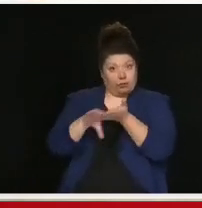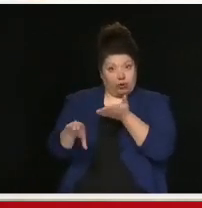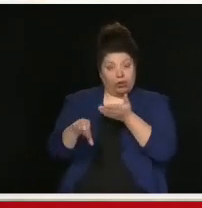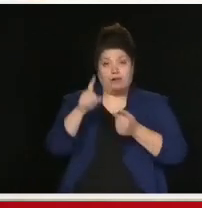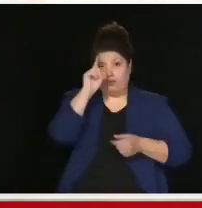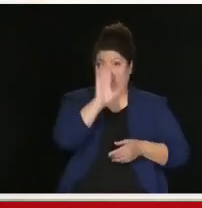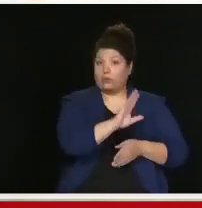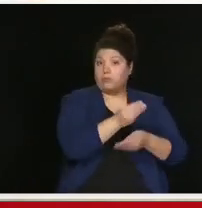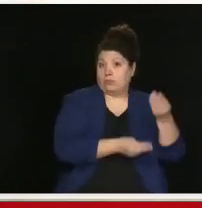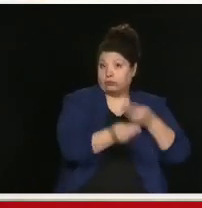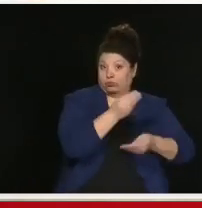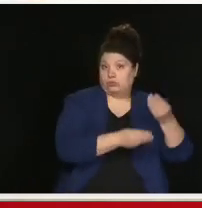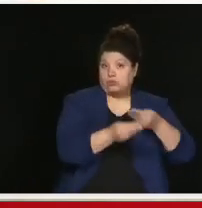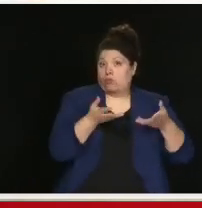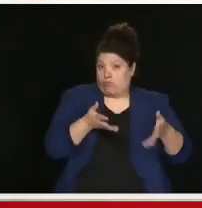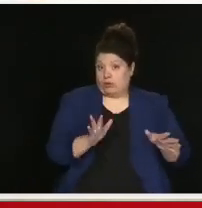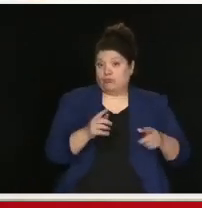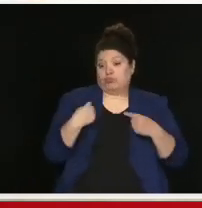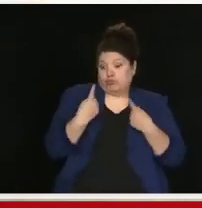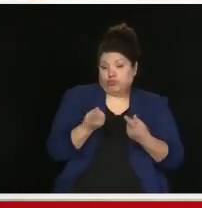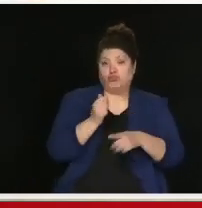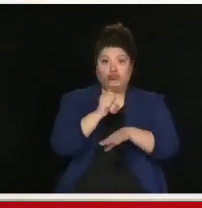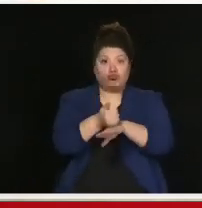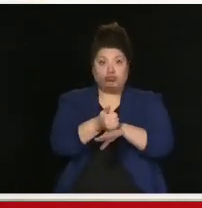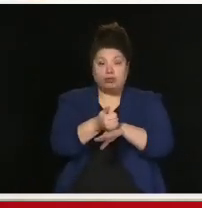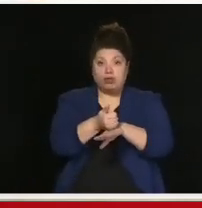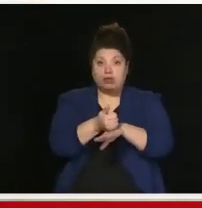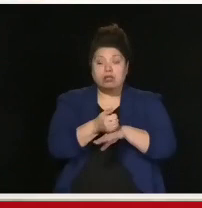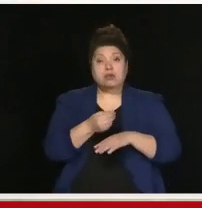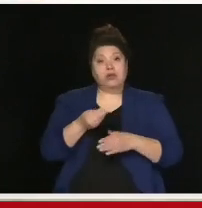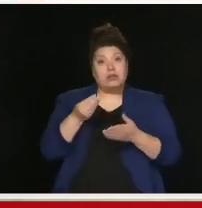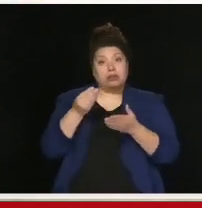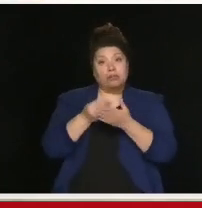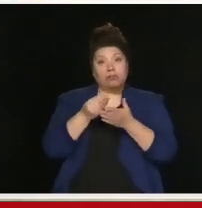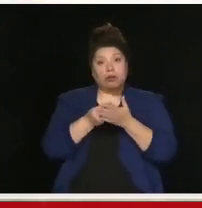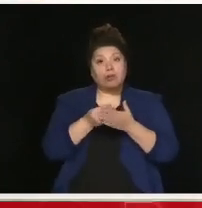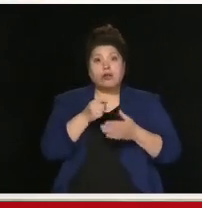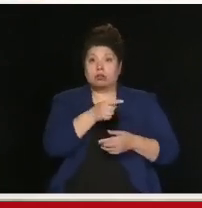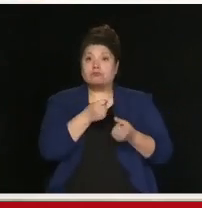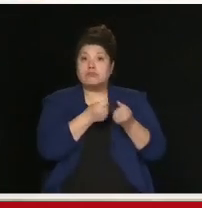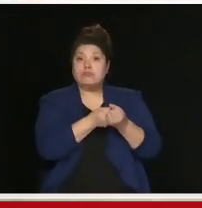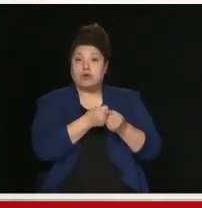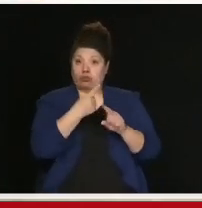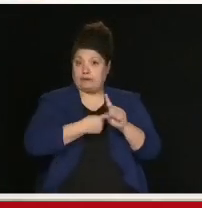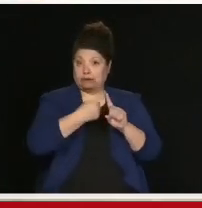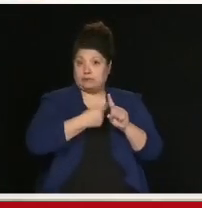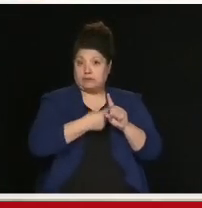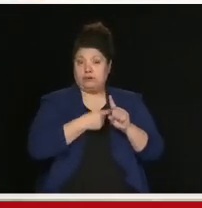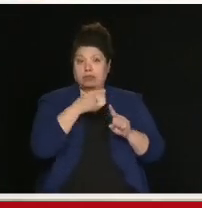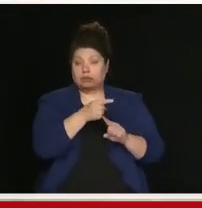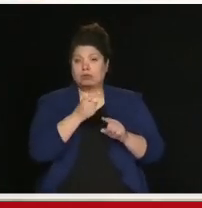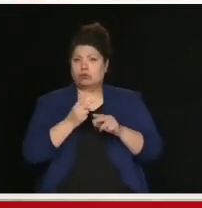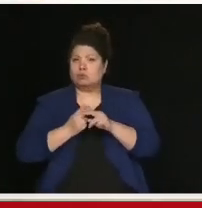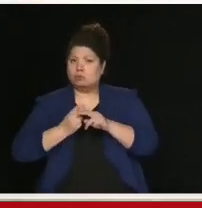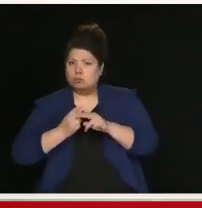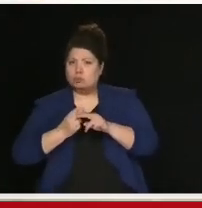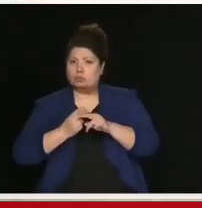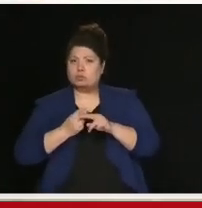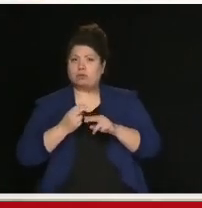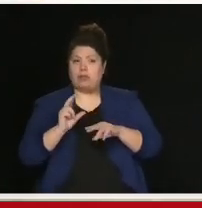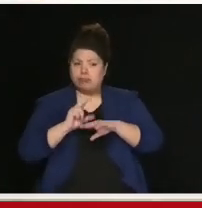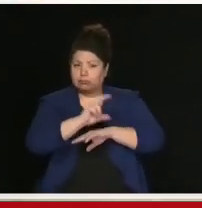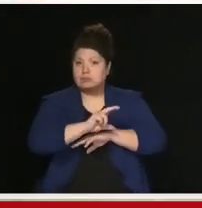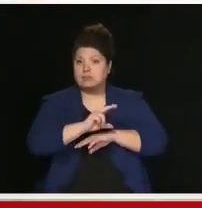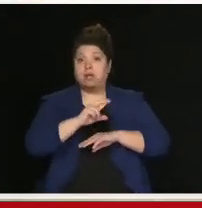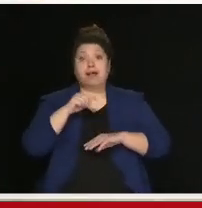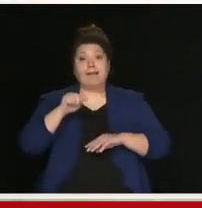the interim, and the money to support them in their rent will come as early as possible, but it will be retroactive